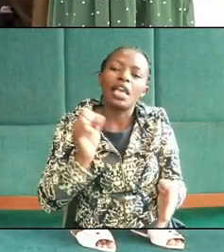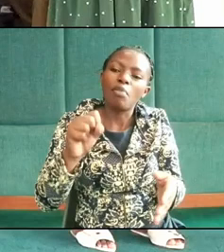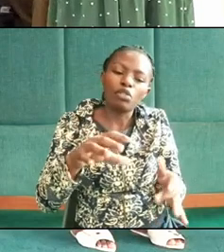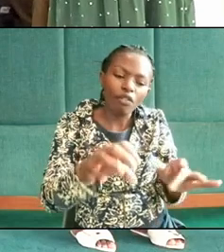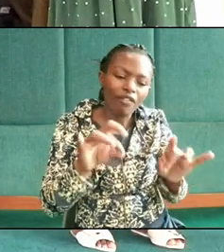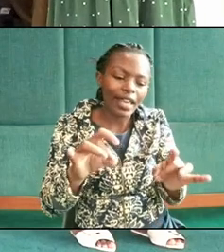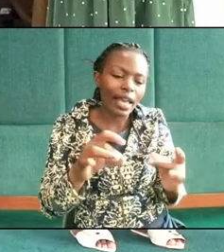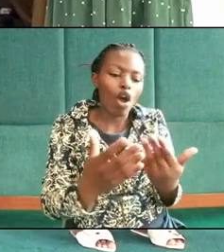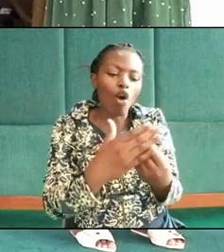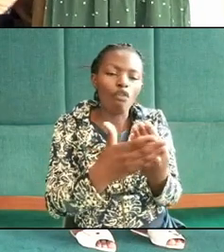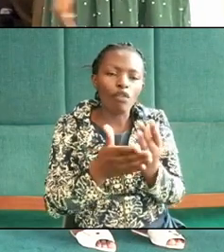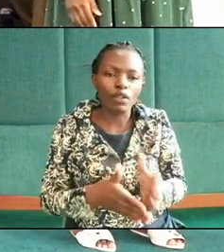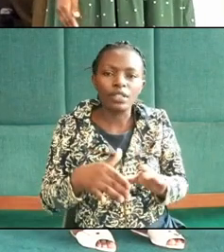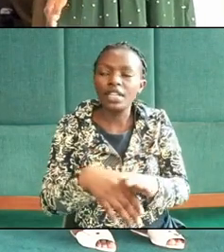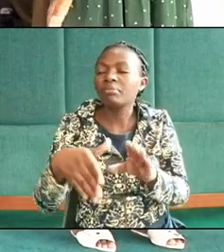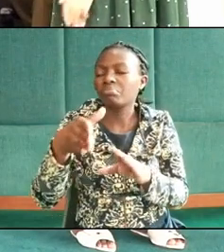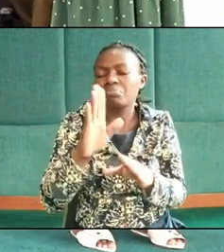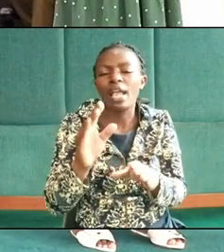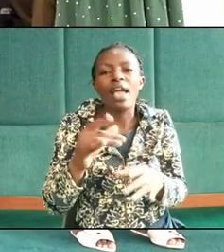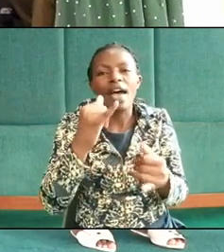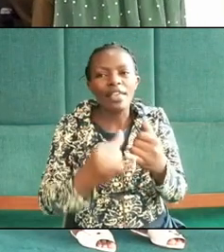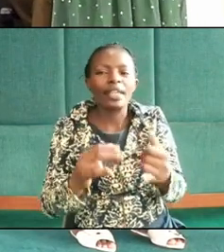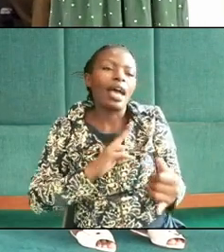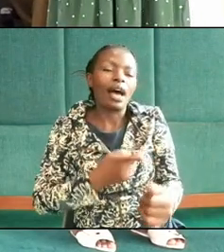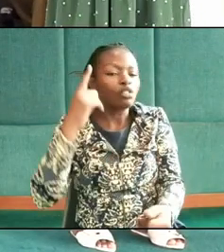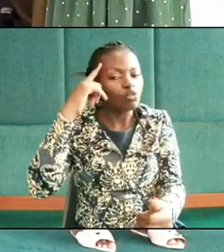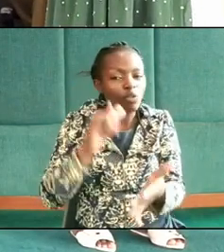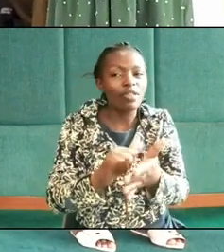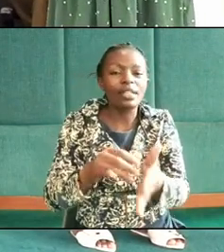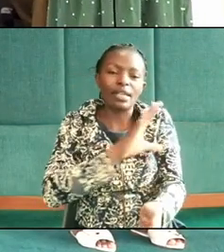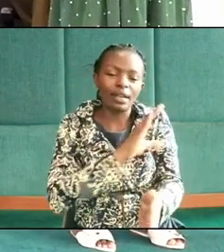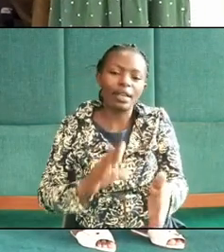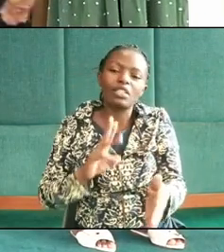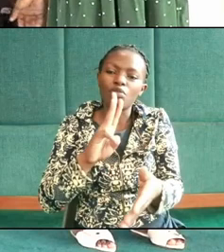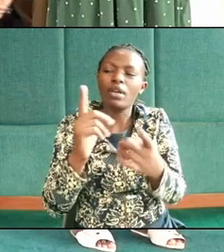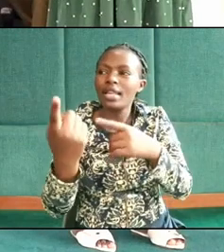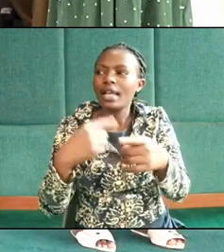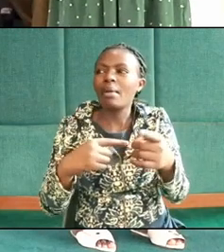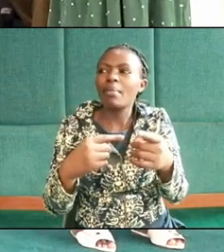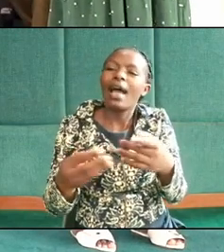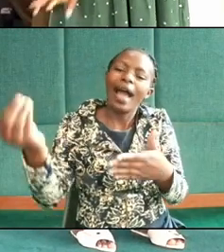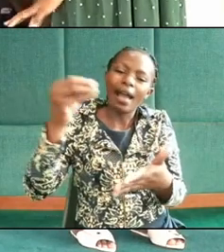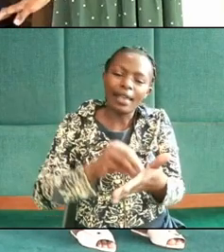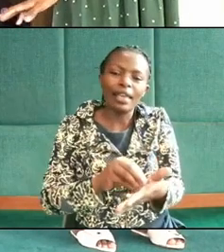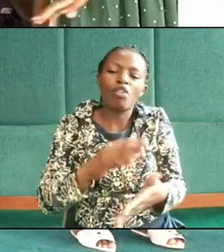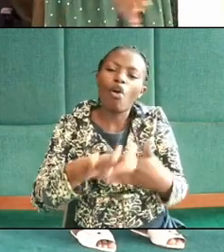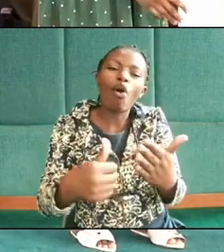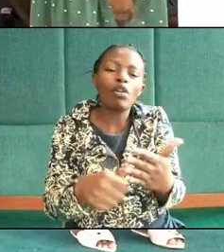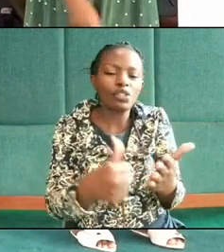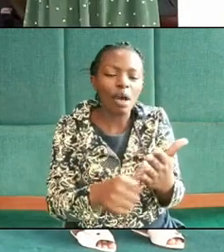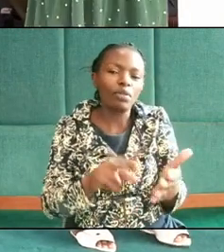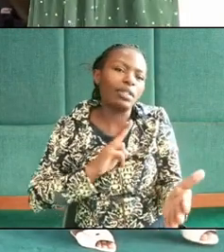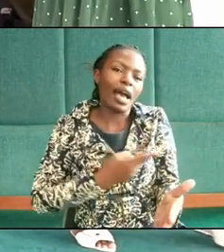And at the end of it all, we know that Christ is going to come again, and we are going to be with him, and all the sorrows that we have will come